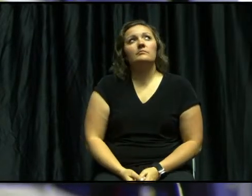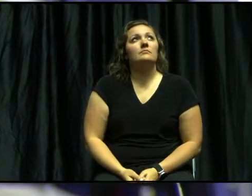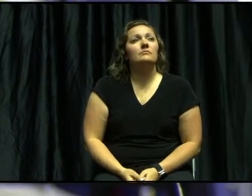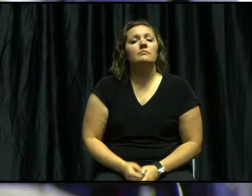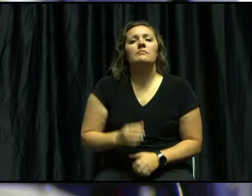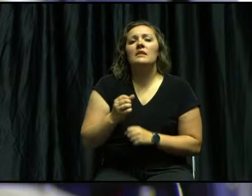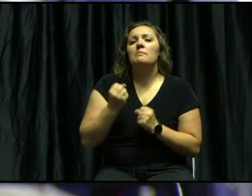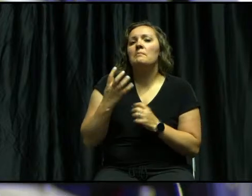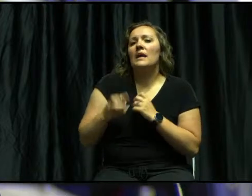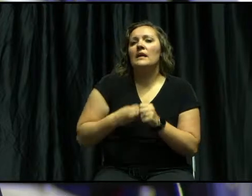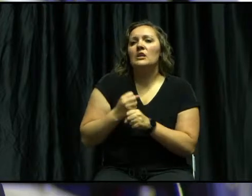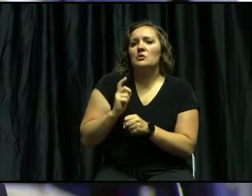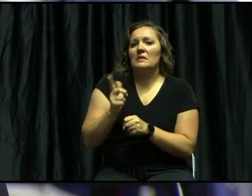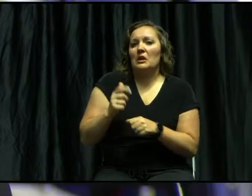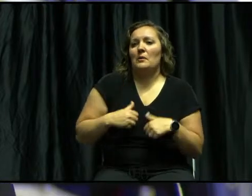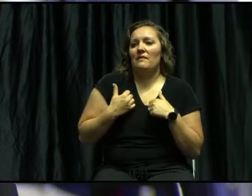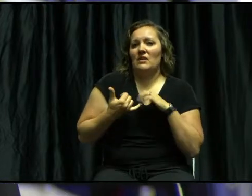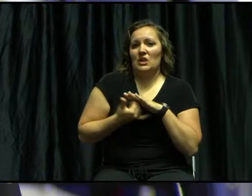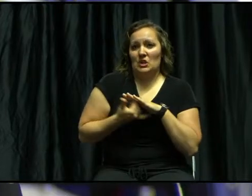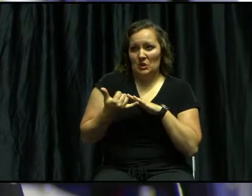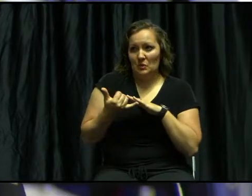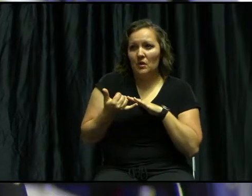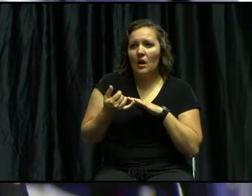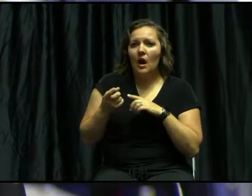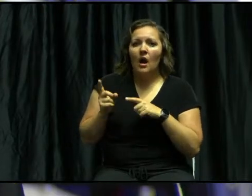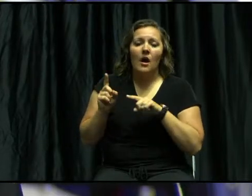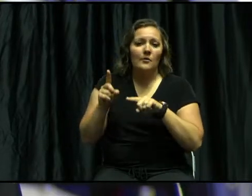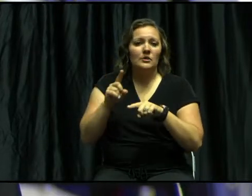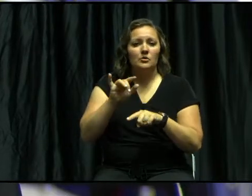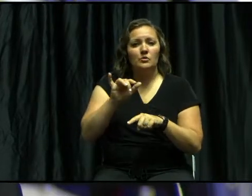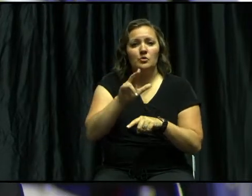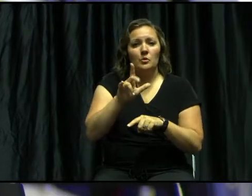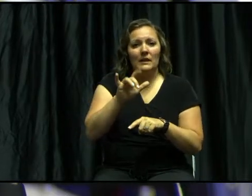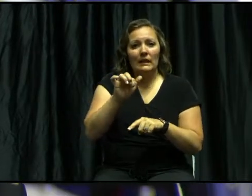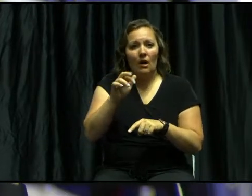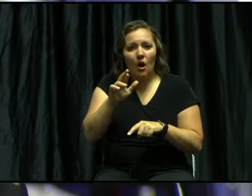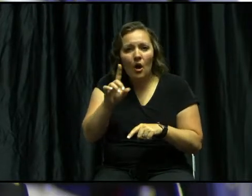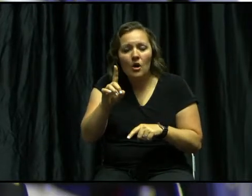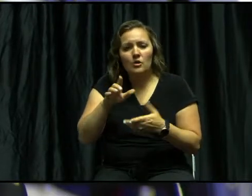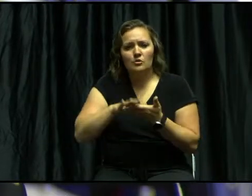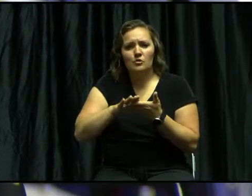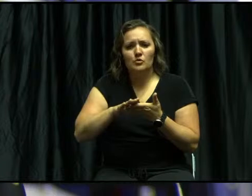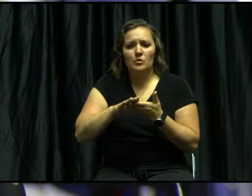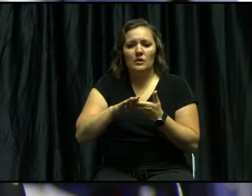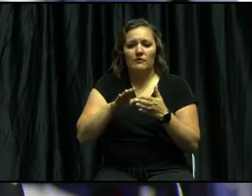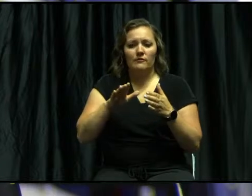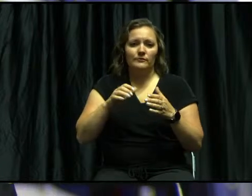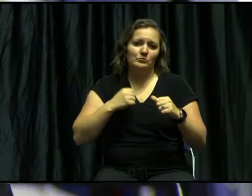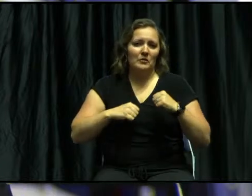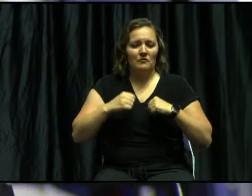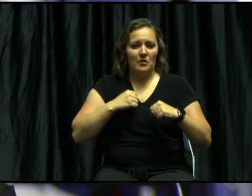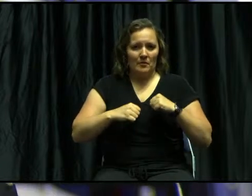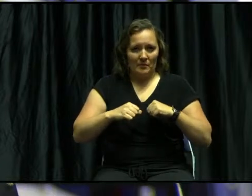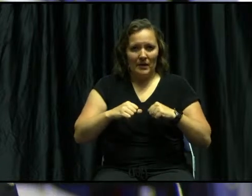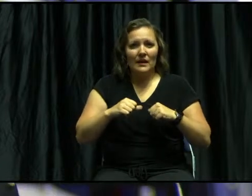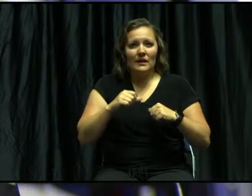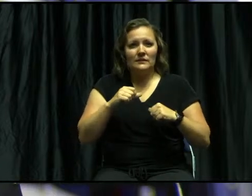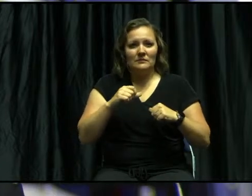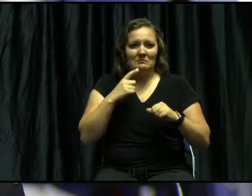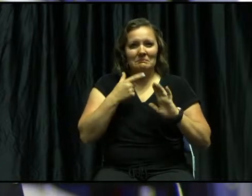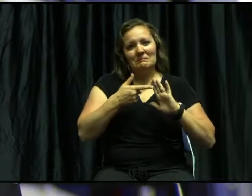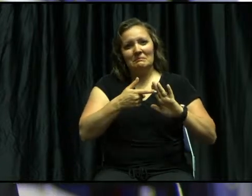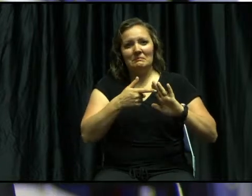Years later, living in New York, I was taken to the Juilliard School of Performing Arts by the renowned Polynesian superstar